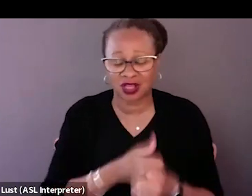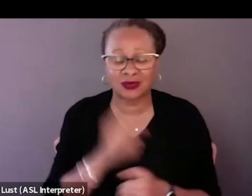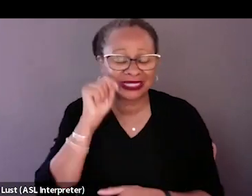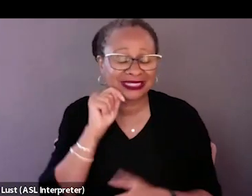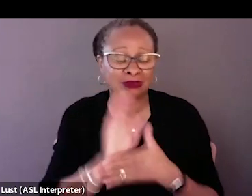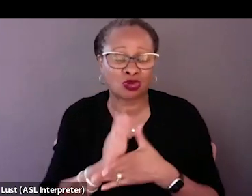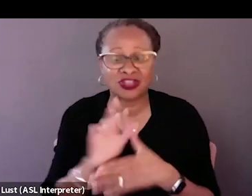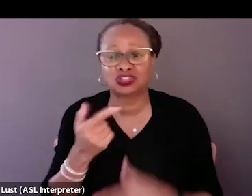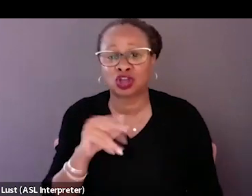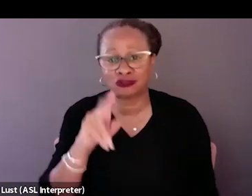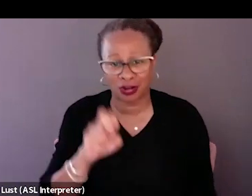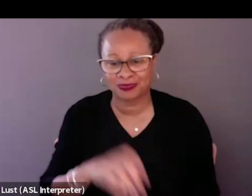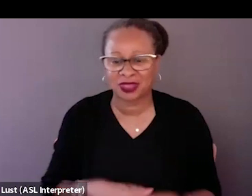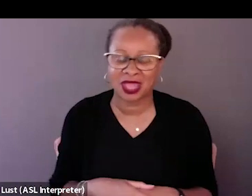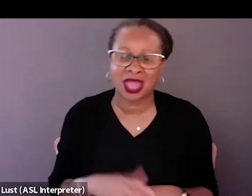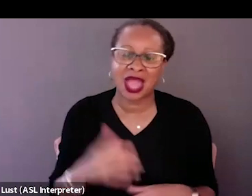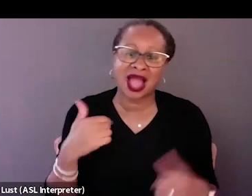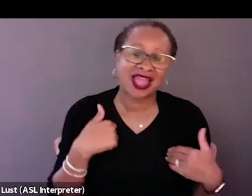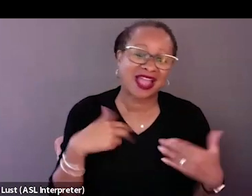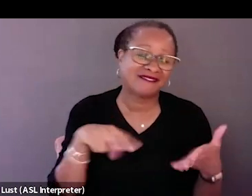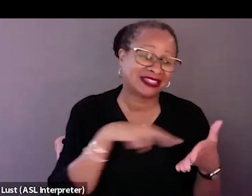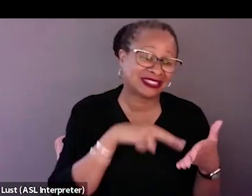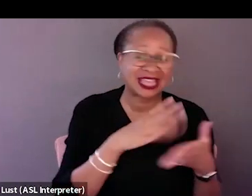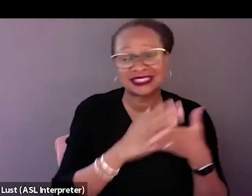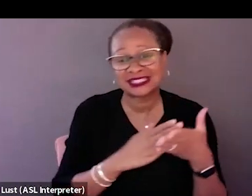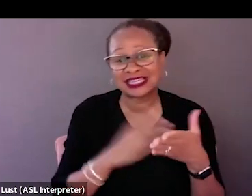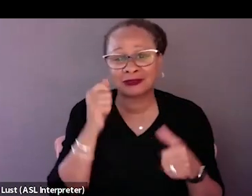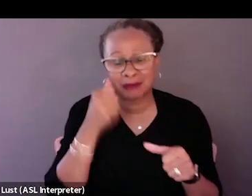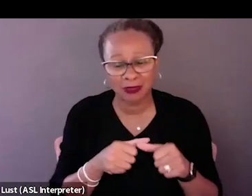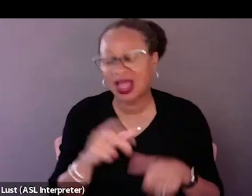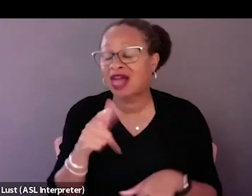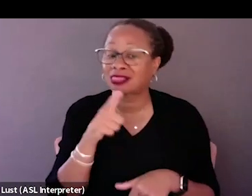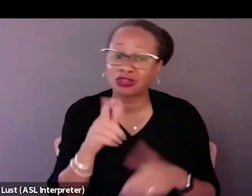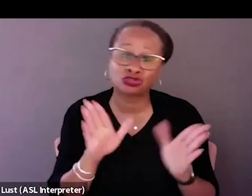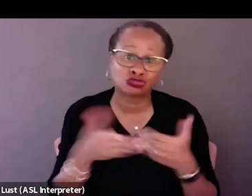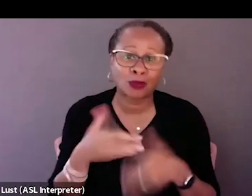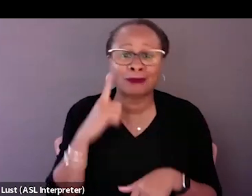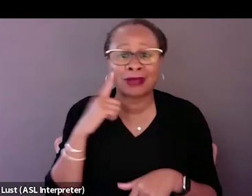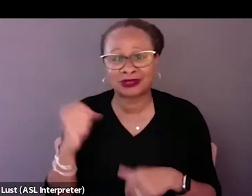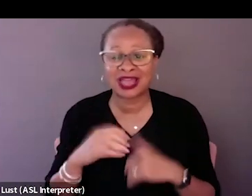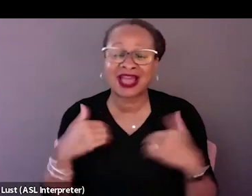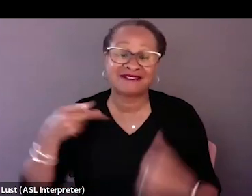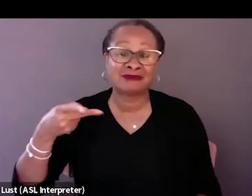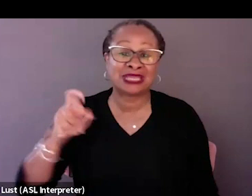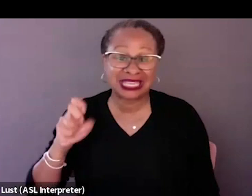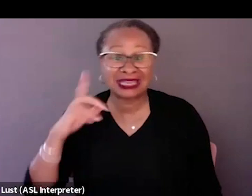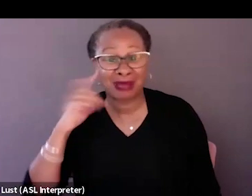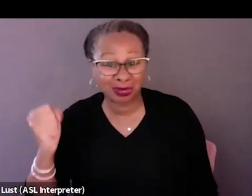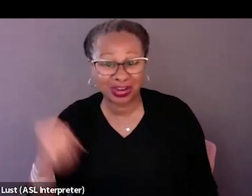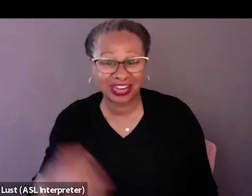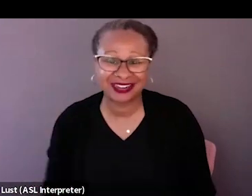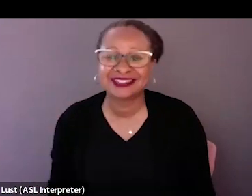that I had, you know, a dance scene memory, I had a lunchroom memory, I had a PE memory, you know,